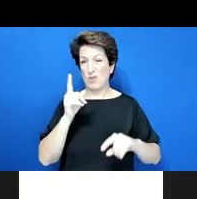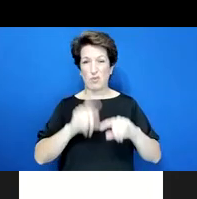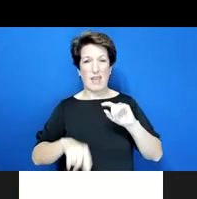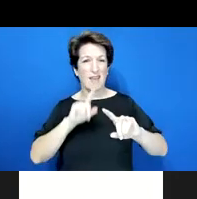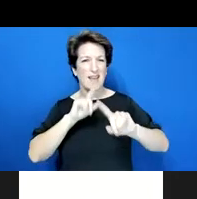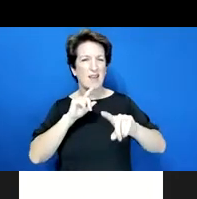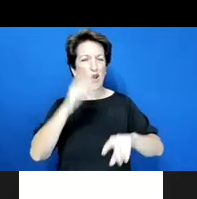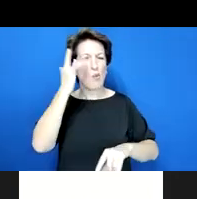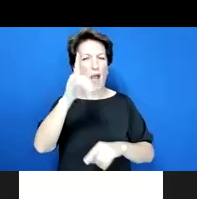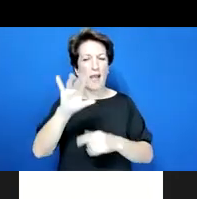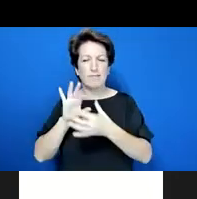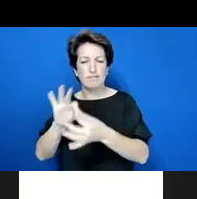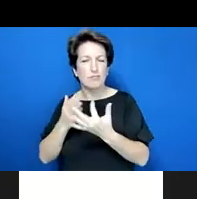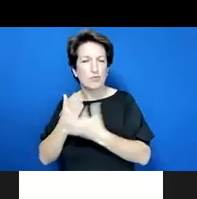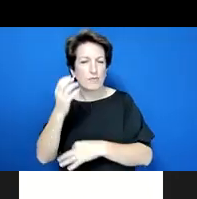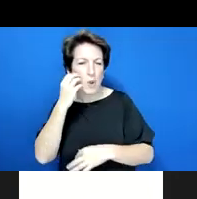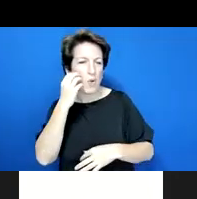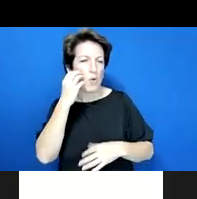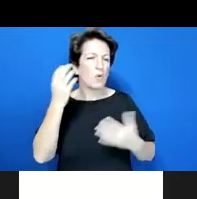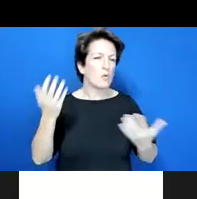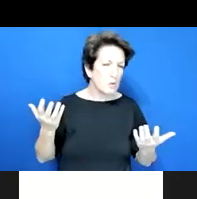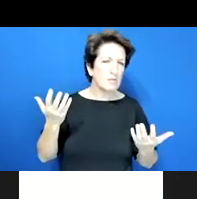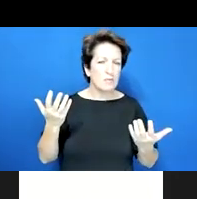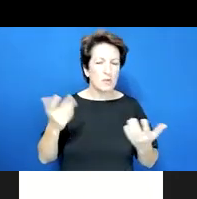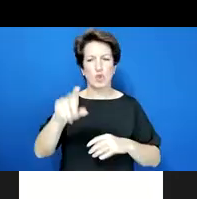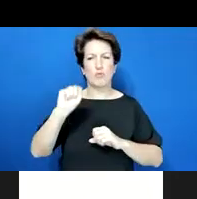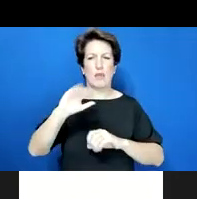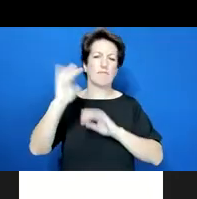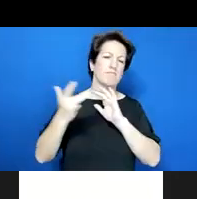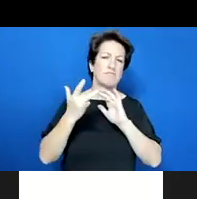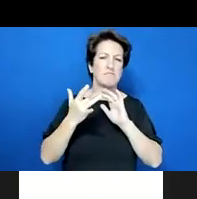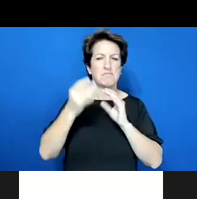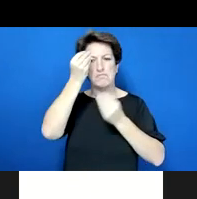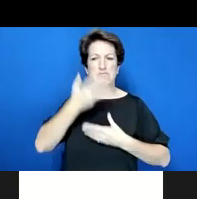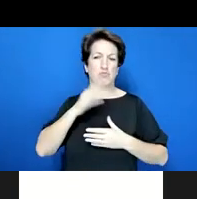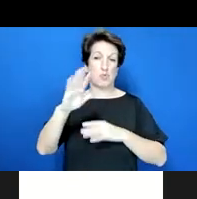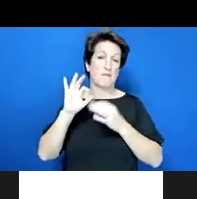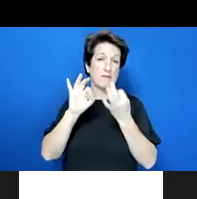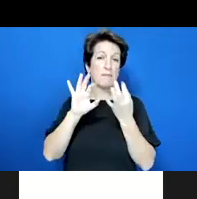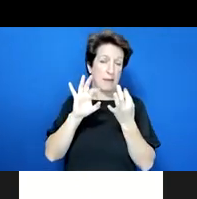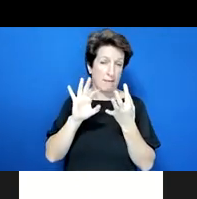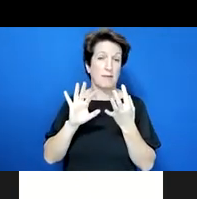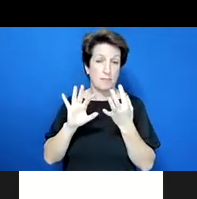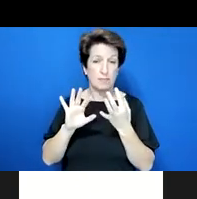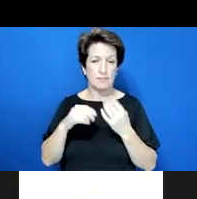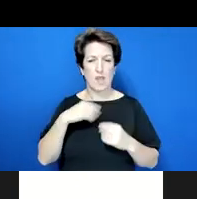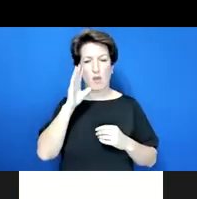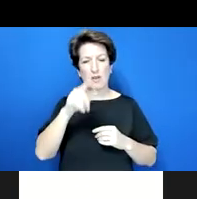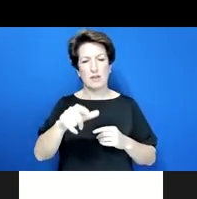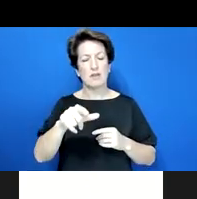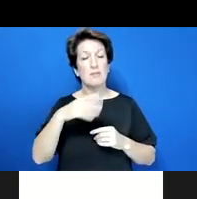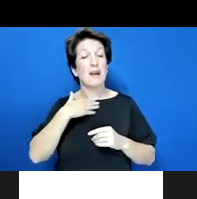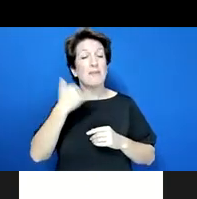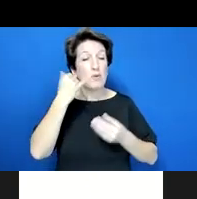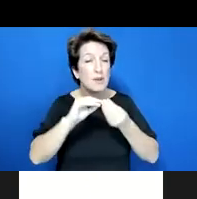in by phone, please feel free to contact me and provide your feedback directly. I'll put my email address and phone number into